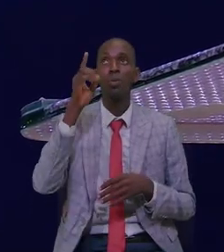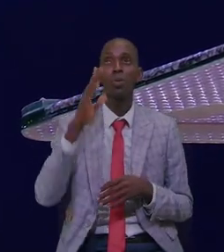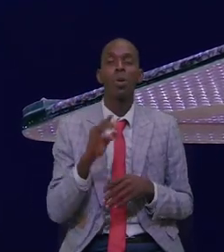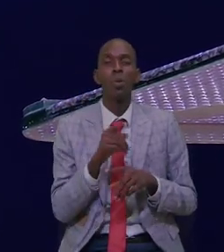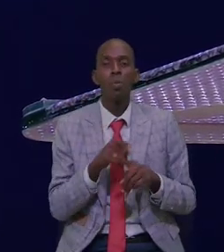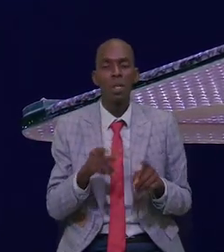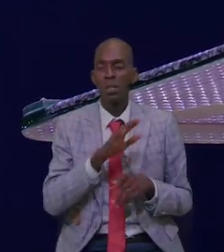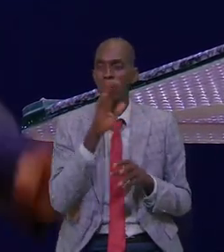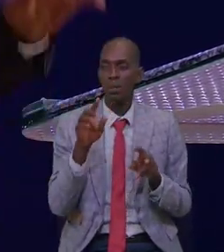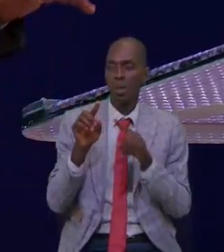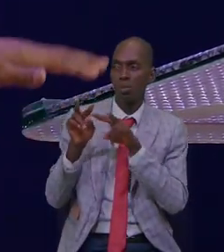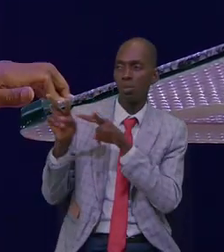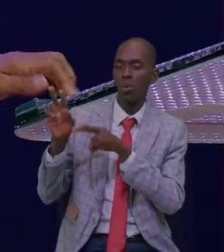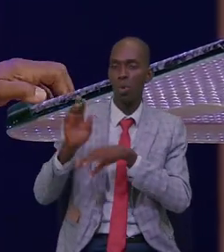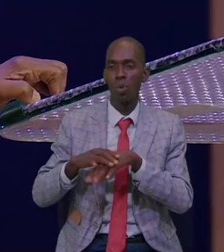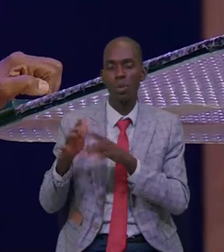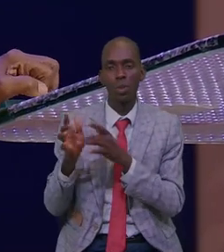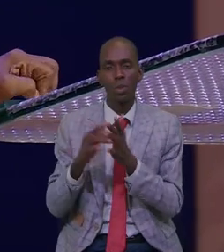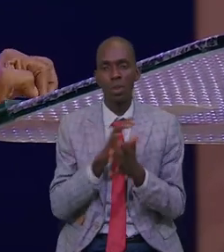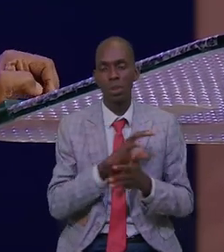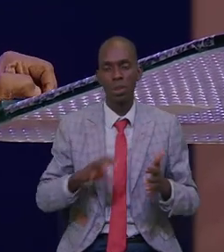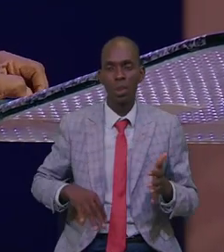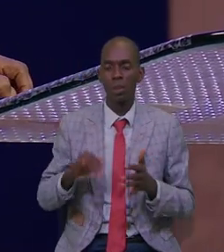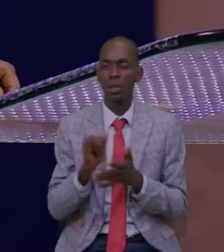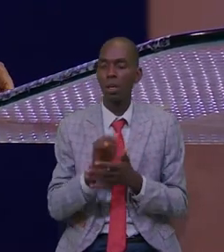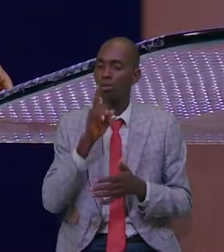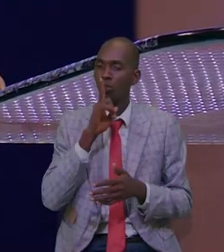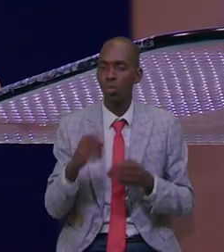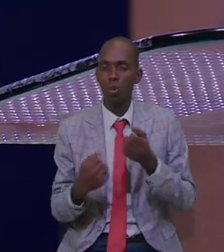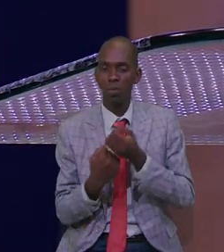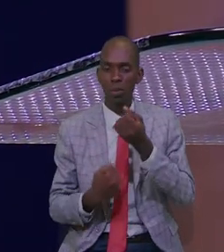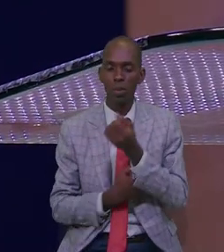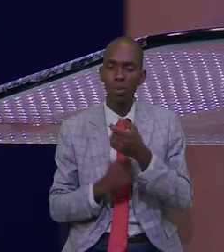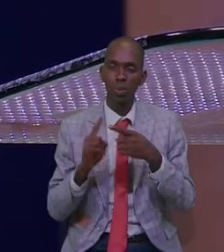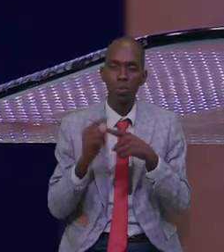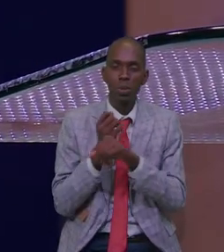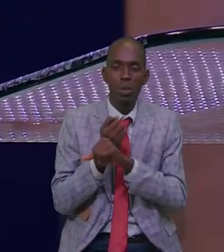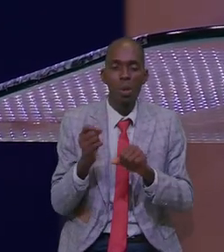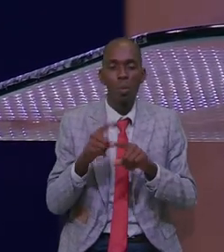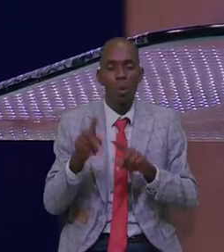sure cornerstone, the only one that can save. And so they waited